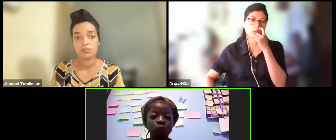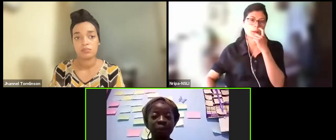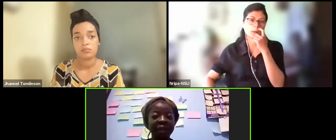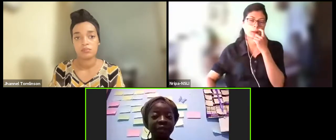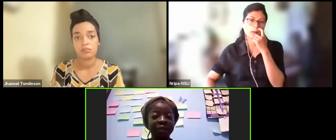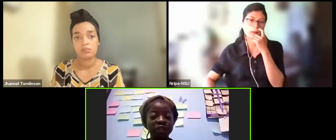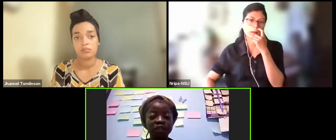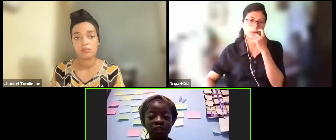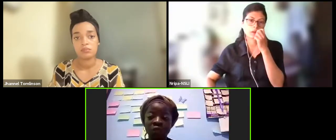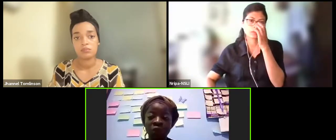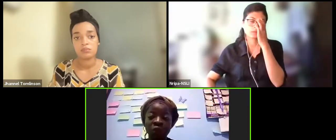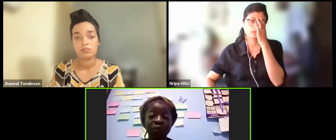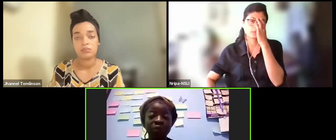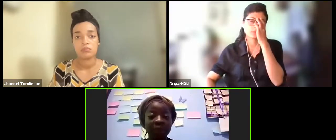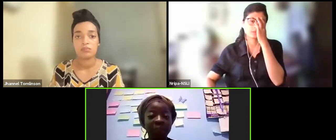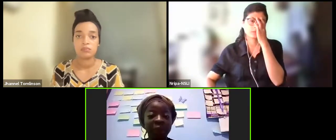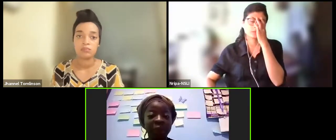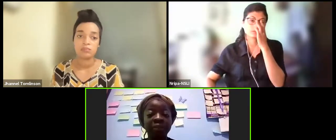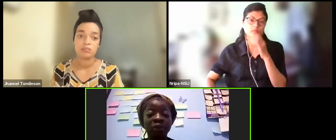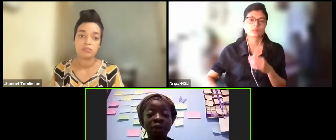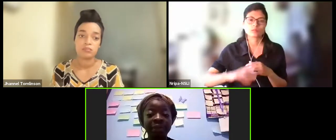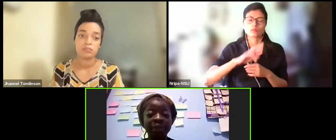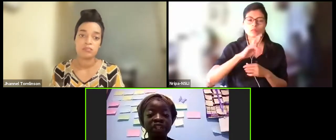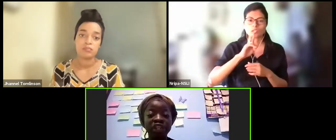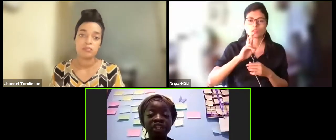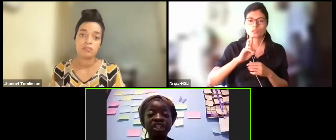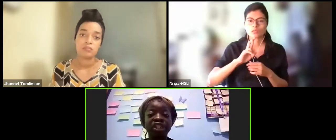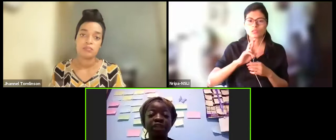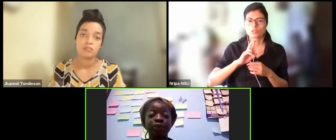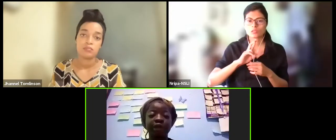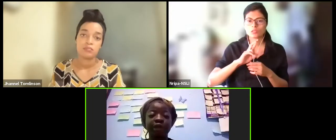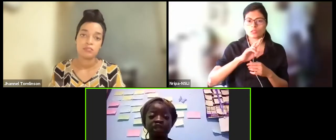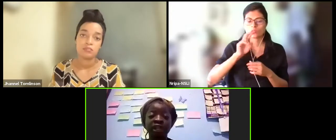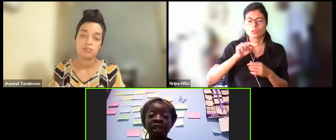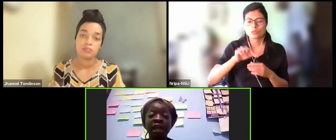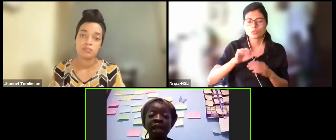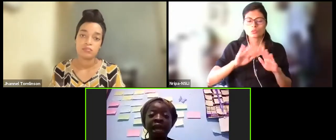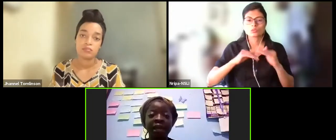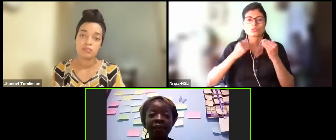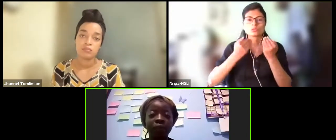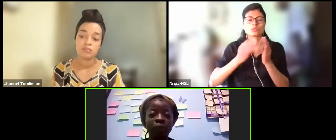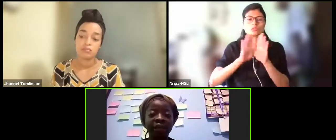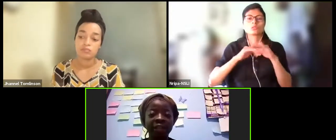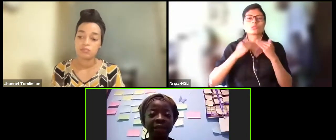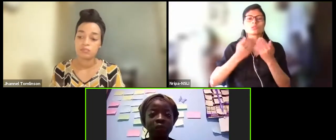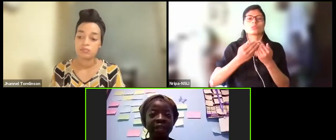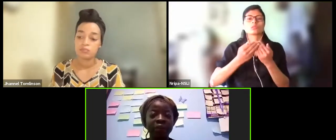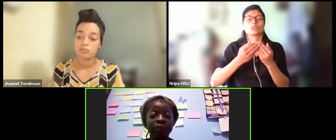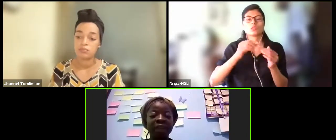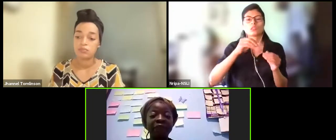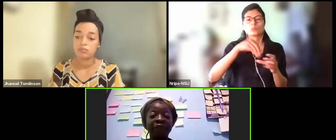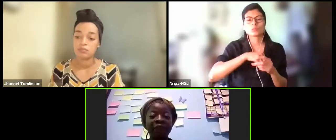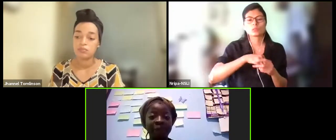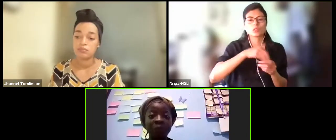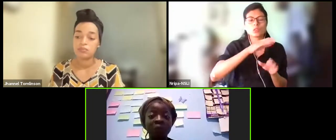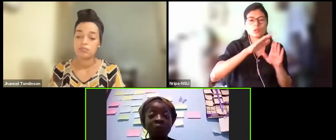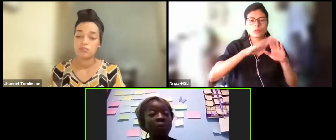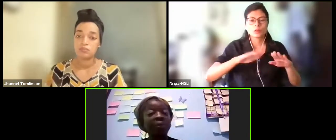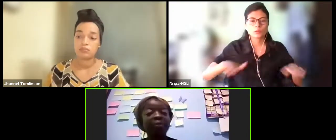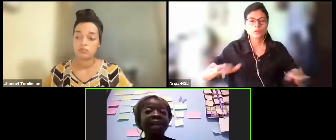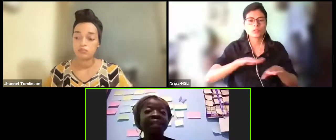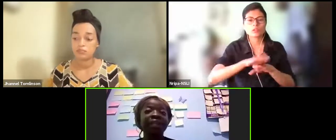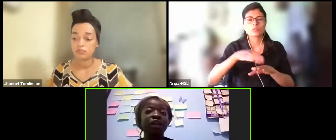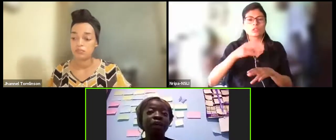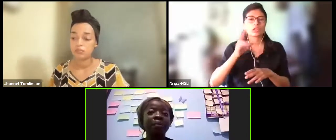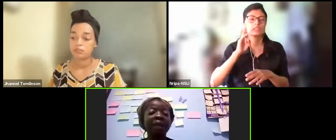to proper education. We empower them on climate change education. And we have a farm where